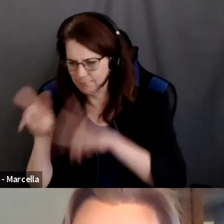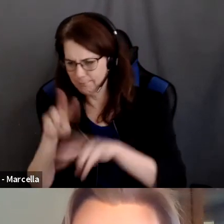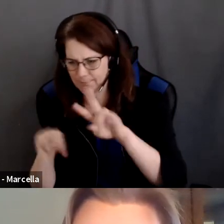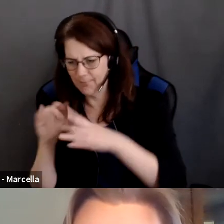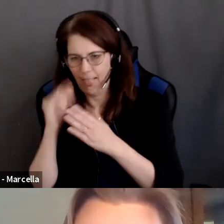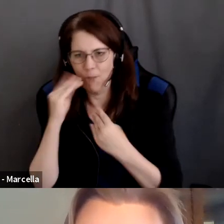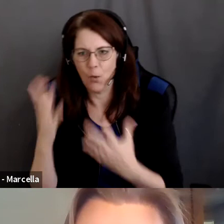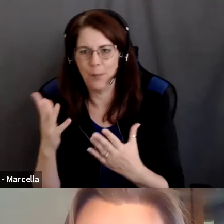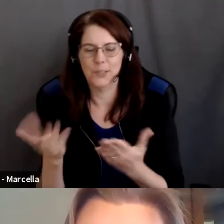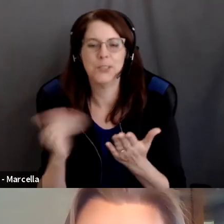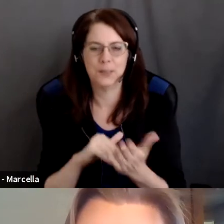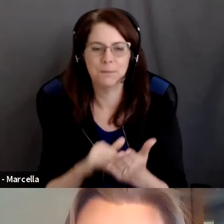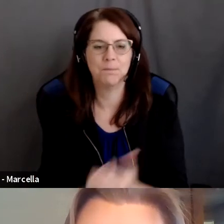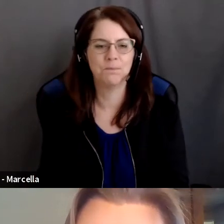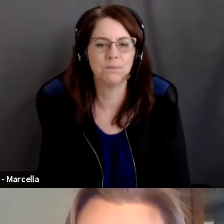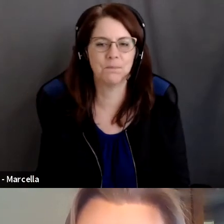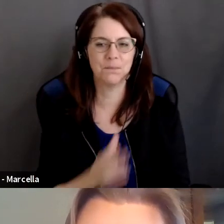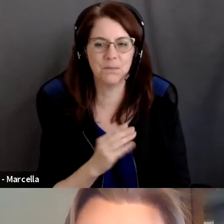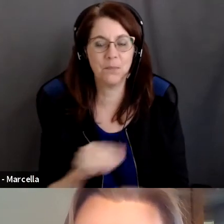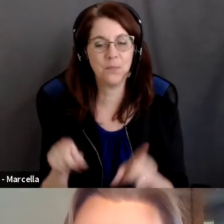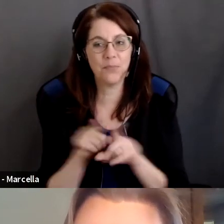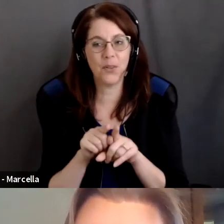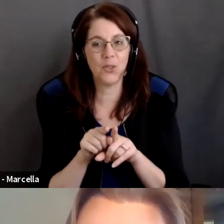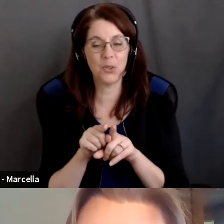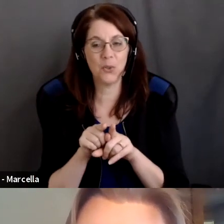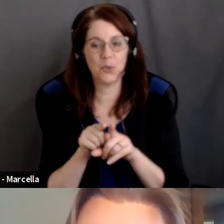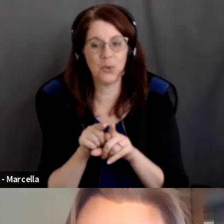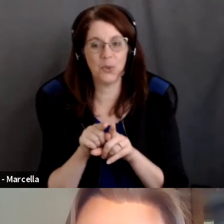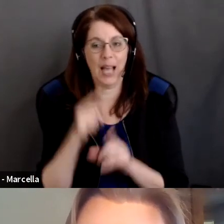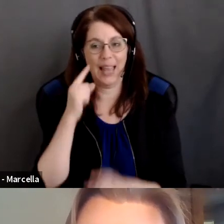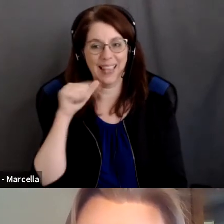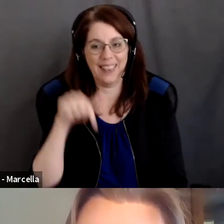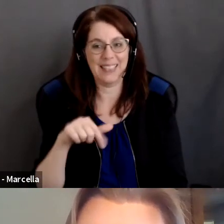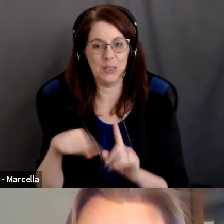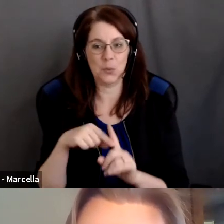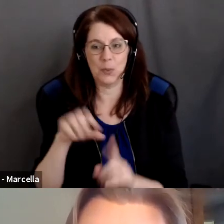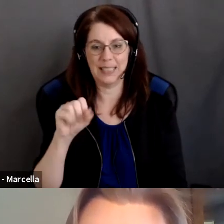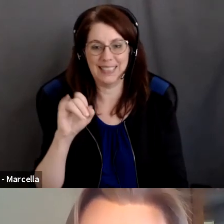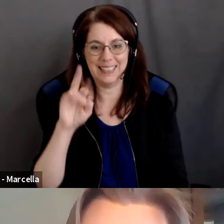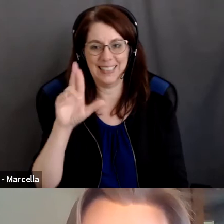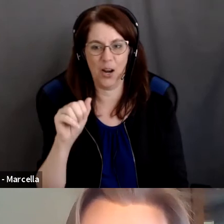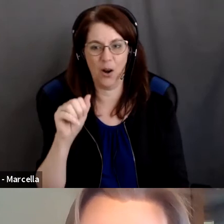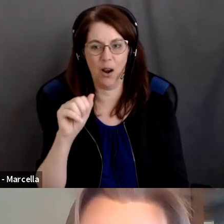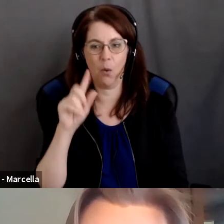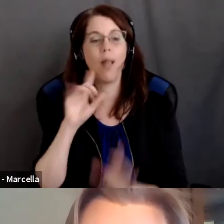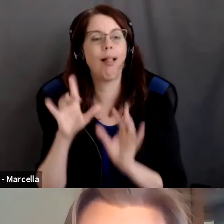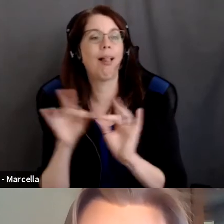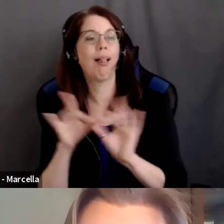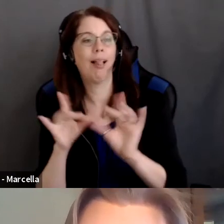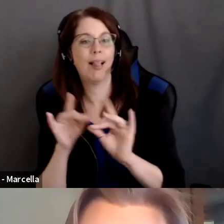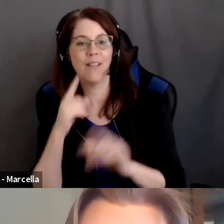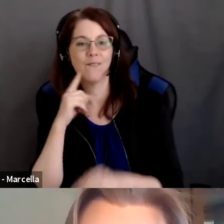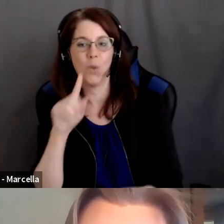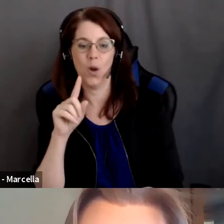information shared today. And also, I think this is when Sierra will make the plug for